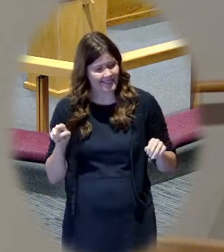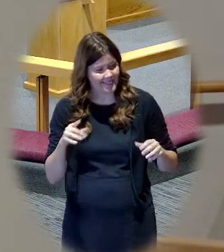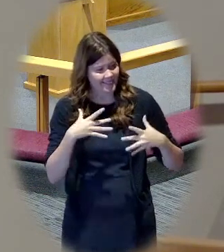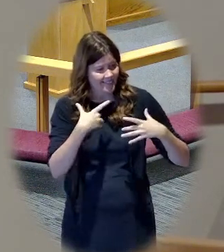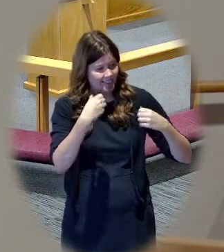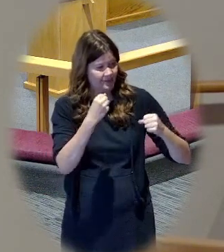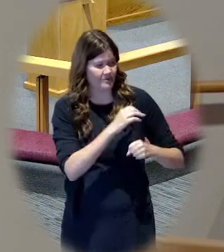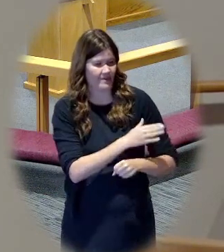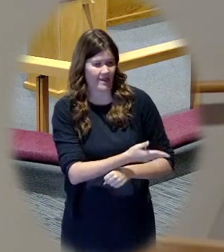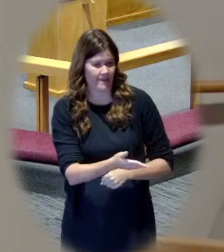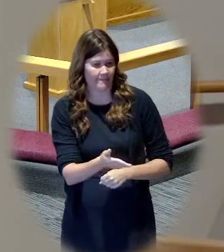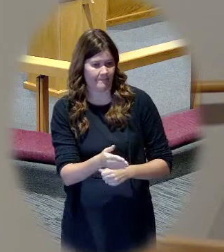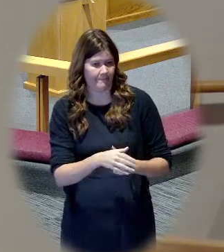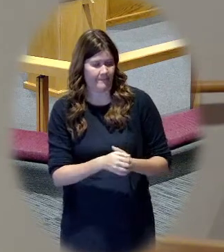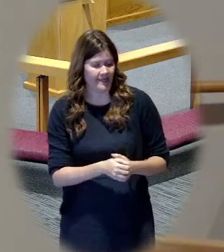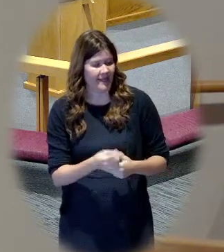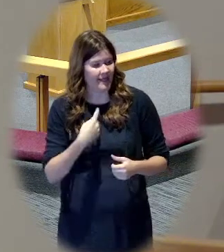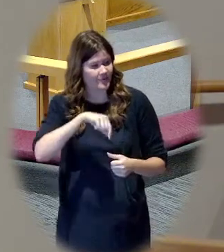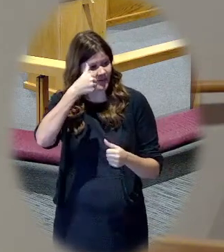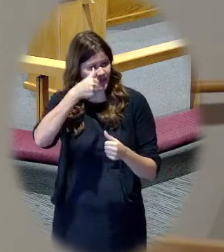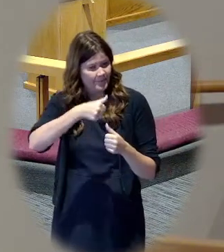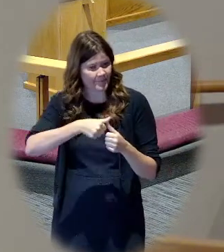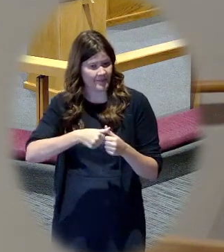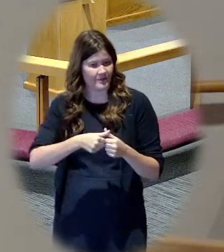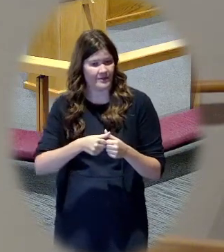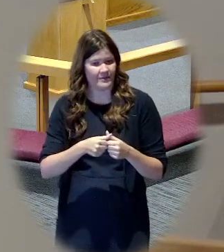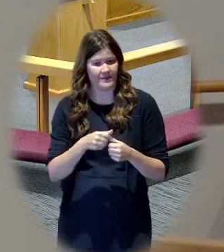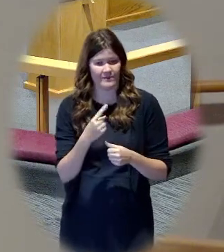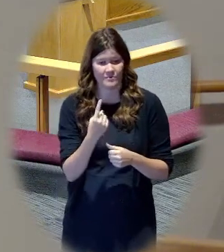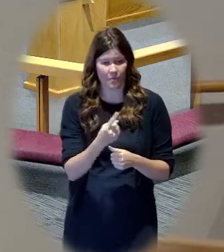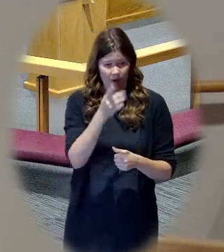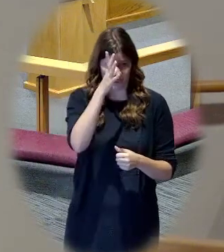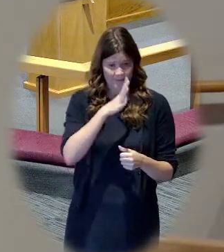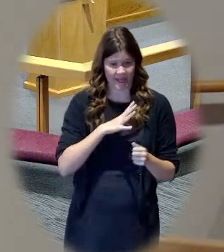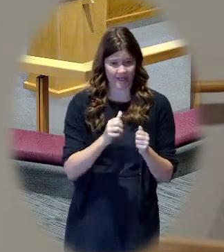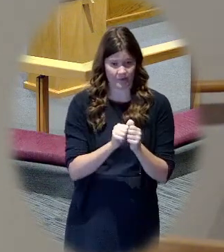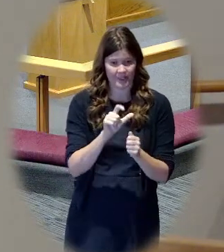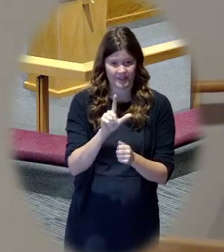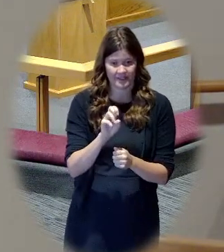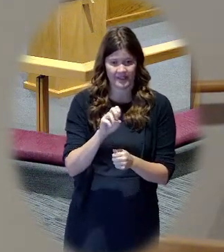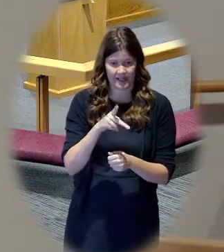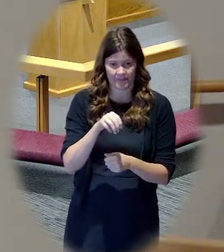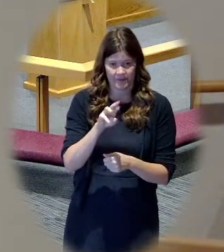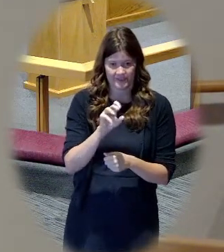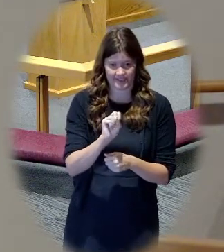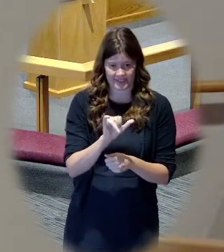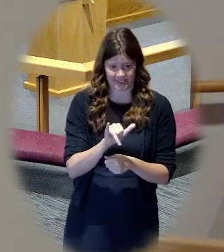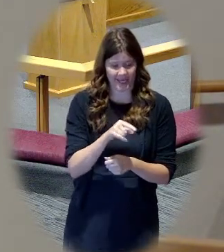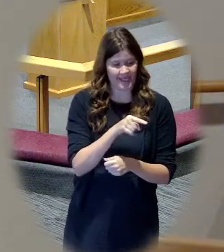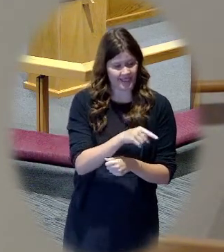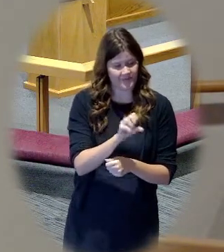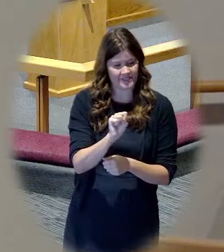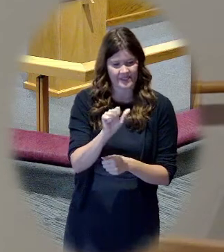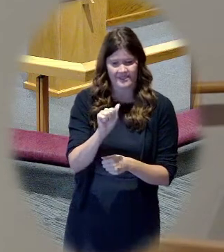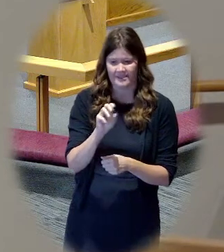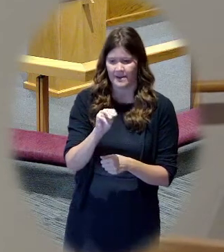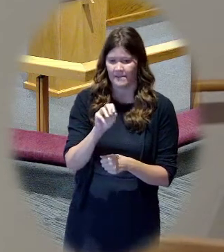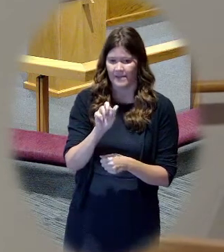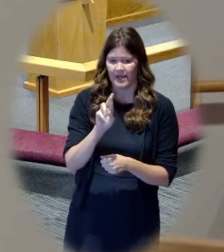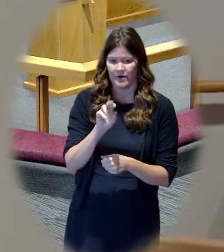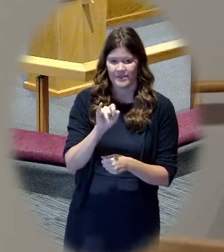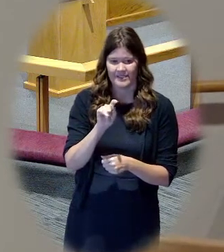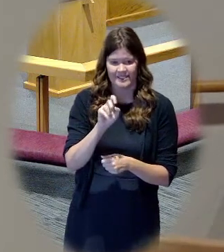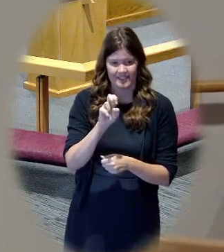them. And we remember that there is one leper who happened to be a Samaritan leper, an